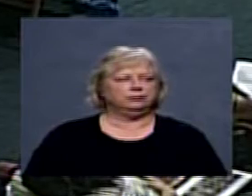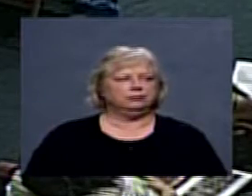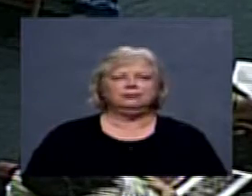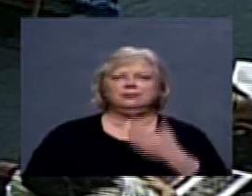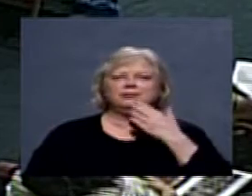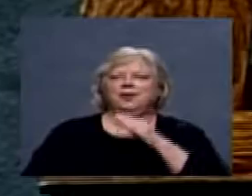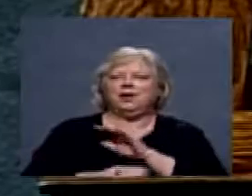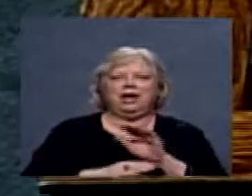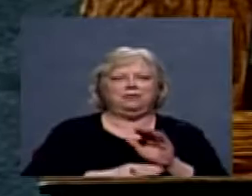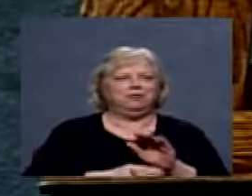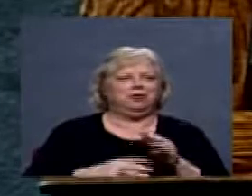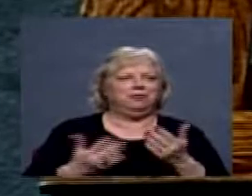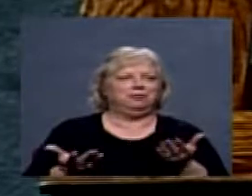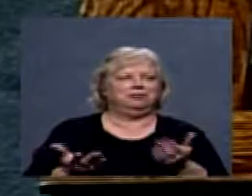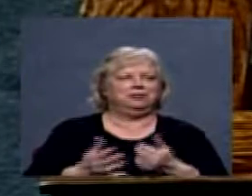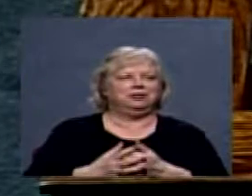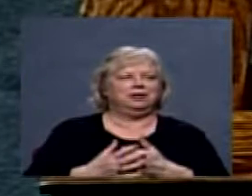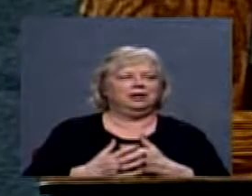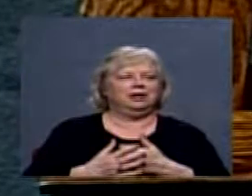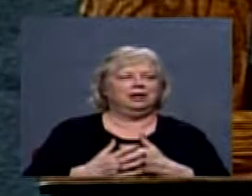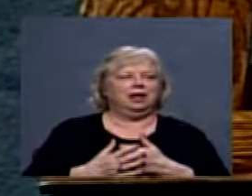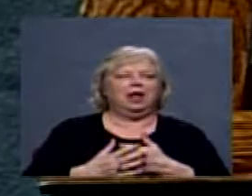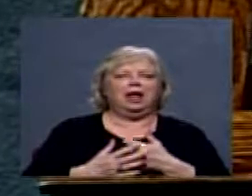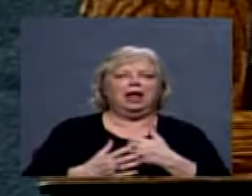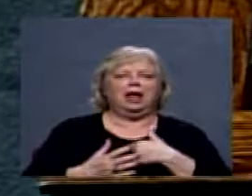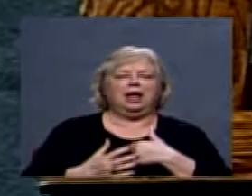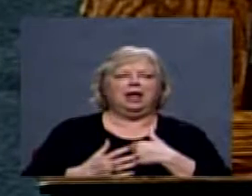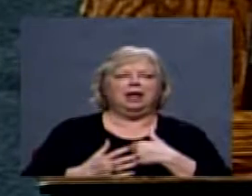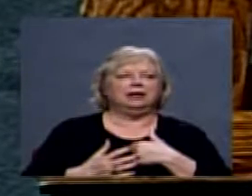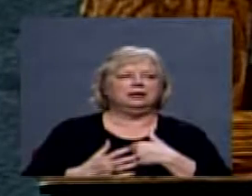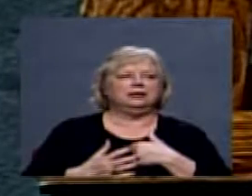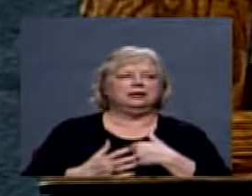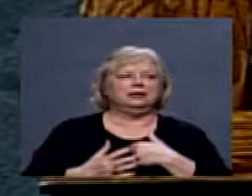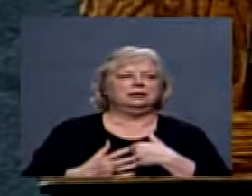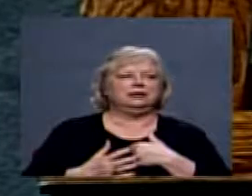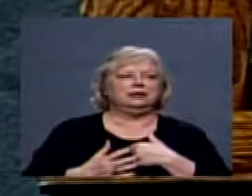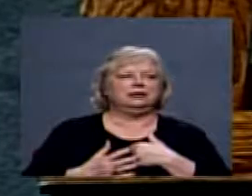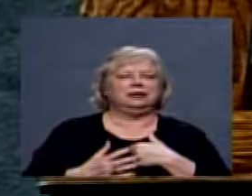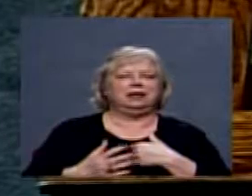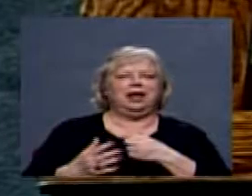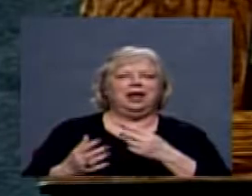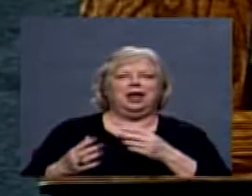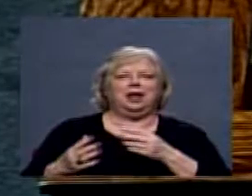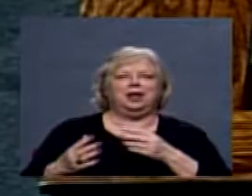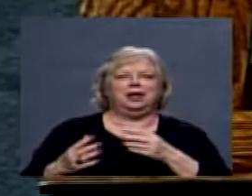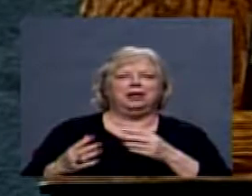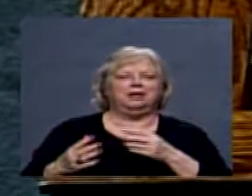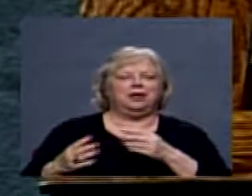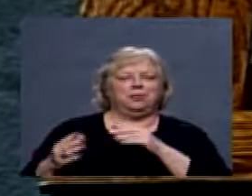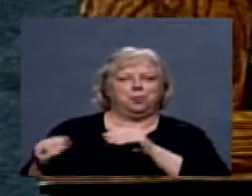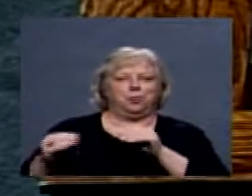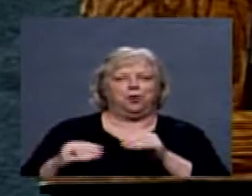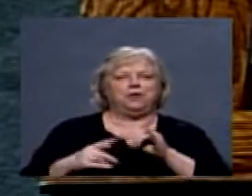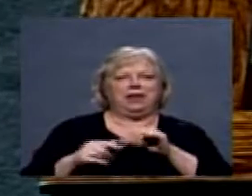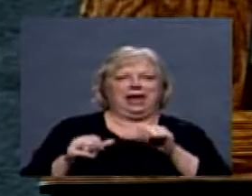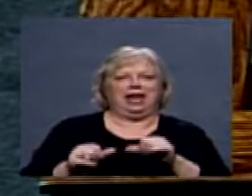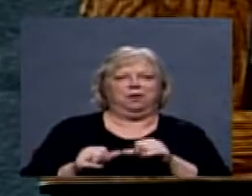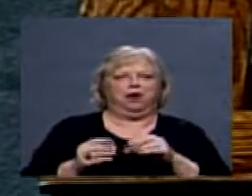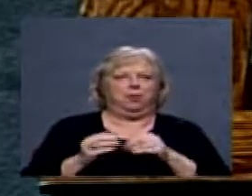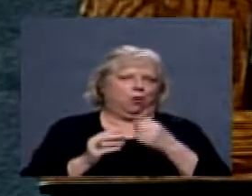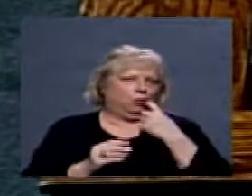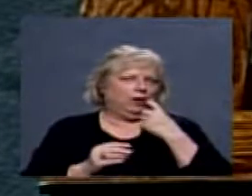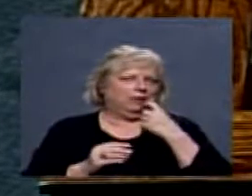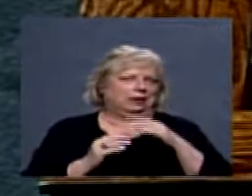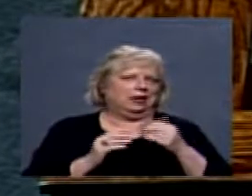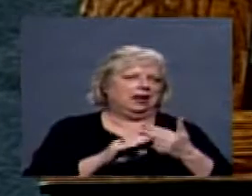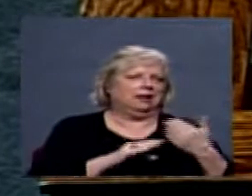Good afternoon, Commissioners. I'm a more recent, guest to the area. My fiance owns property, not